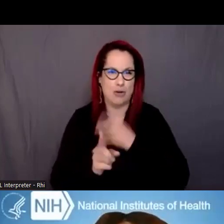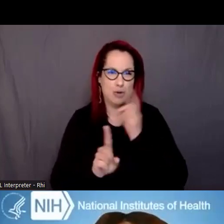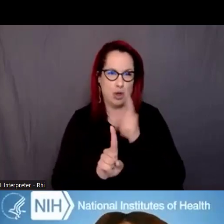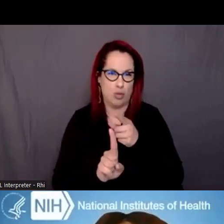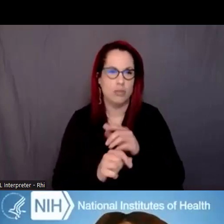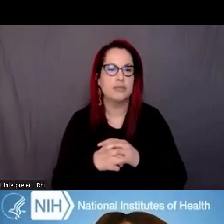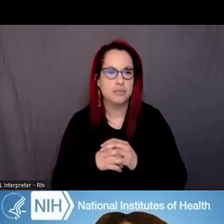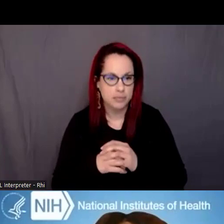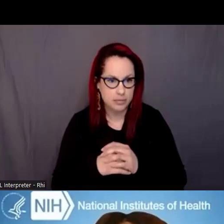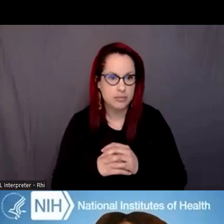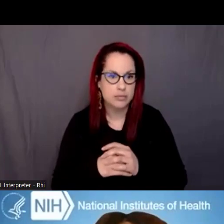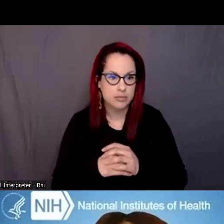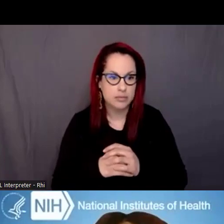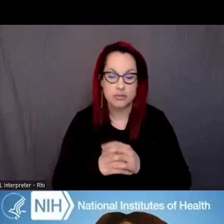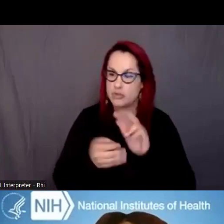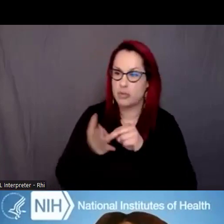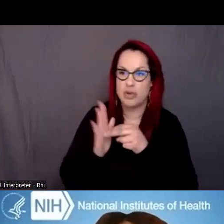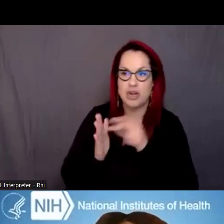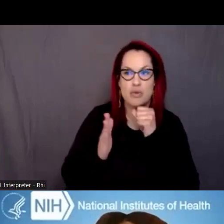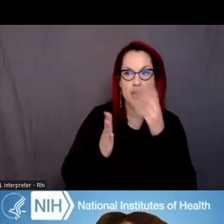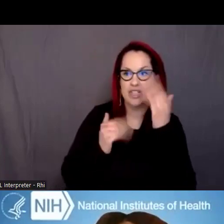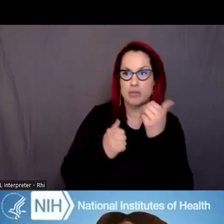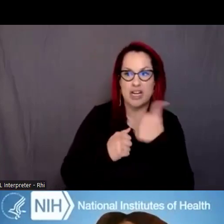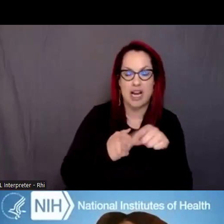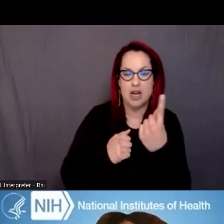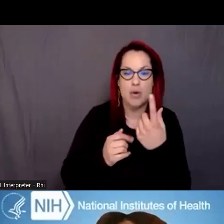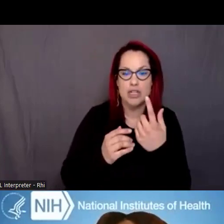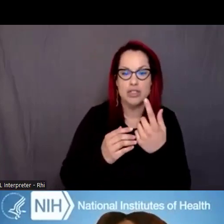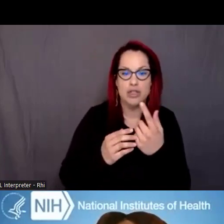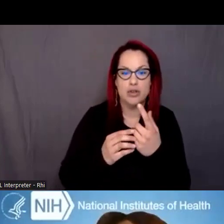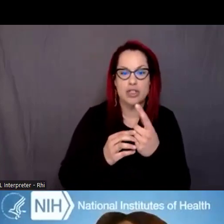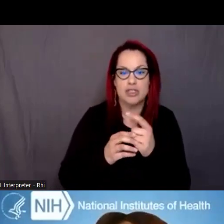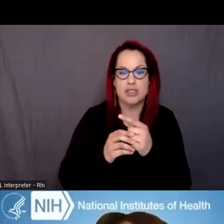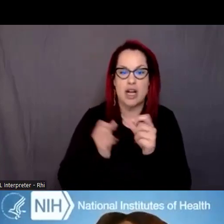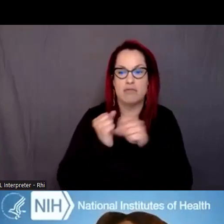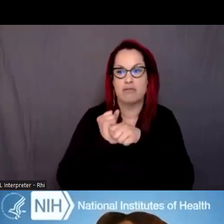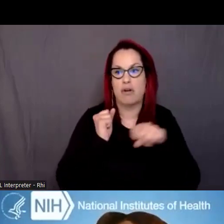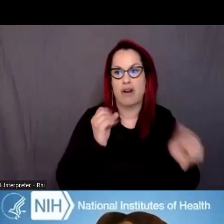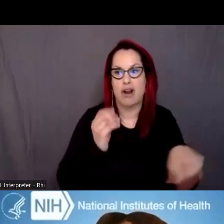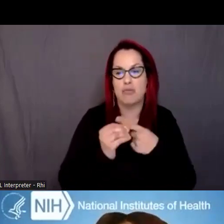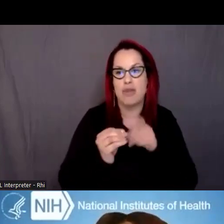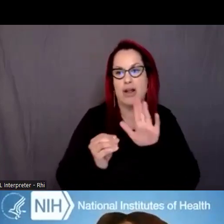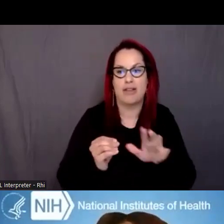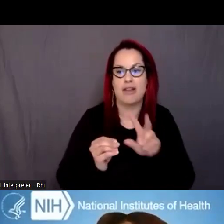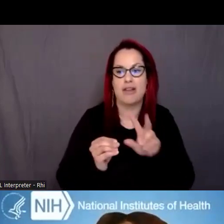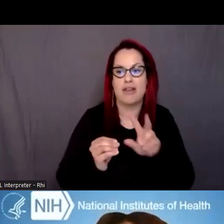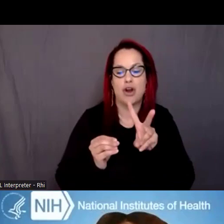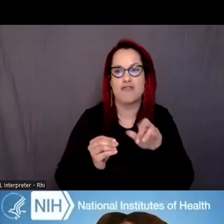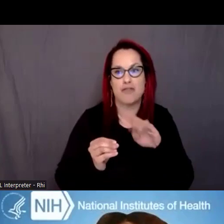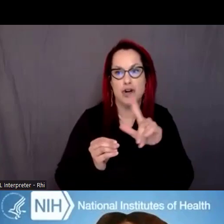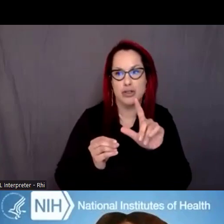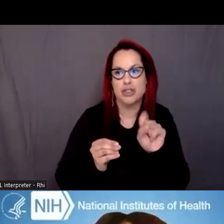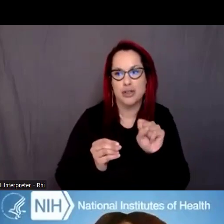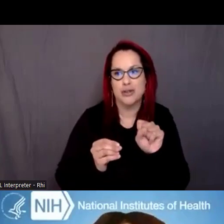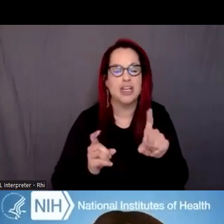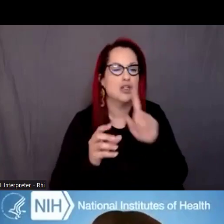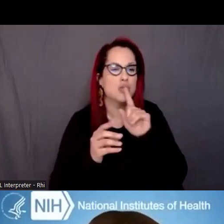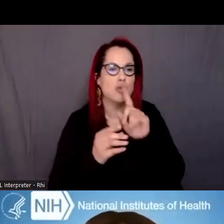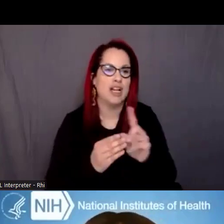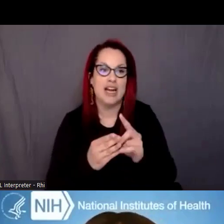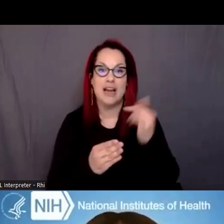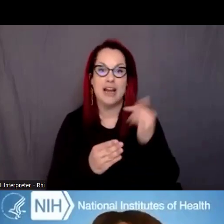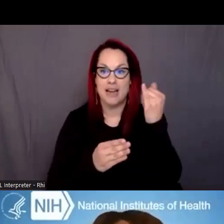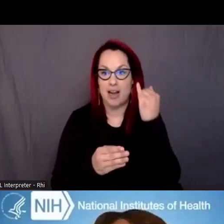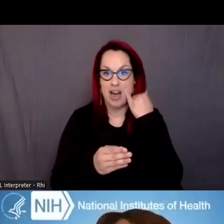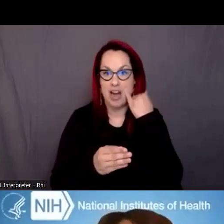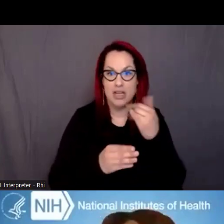And so we wouldn't be expecting anybody to expound on their virtues. It's just, it's sufficient or not. Right. We want to get away from sort